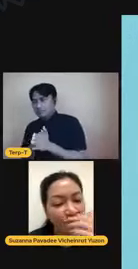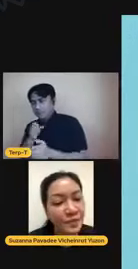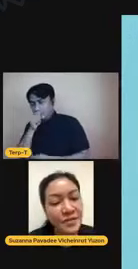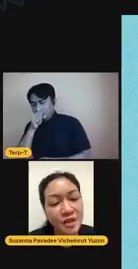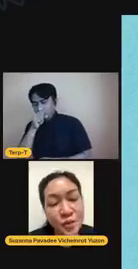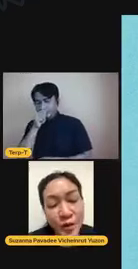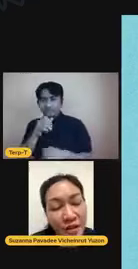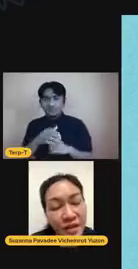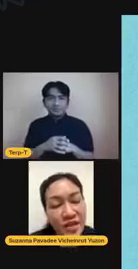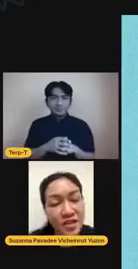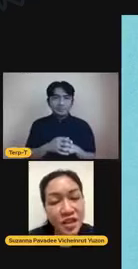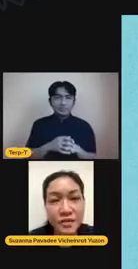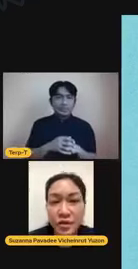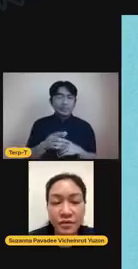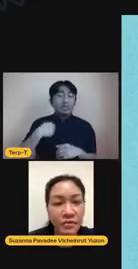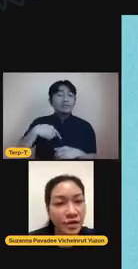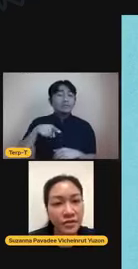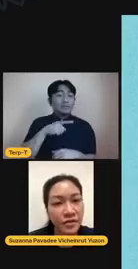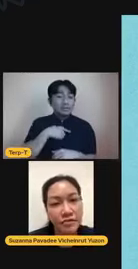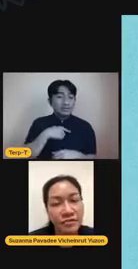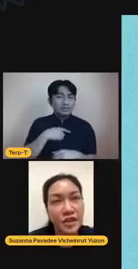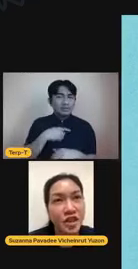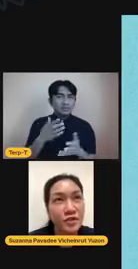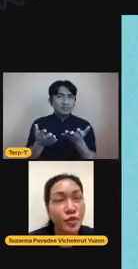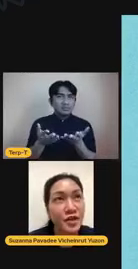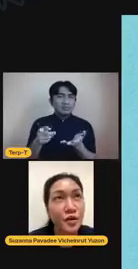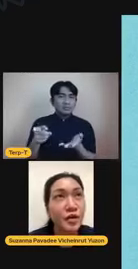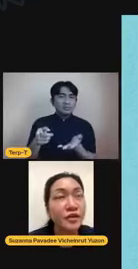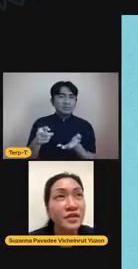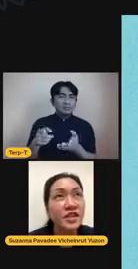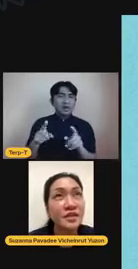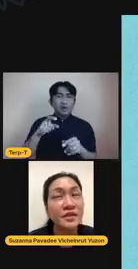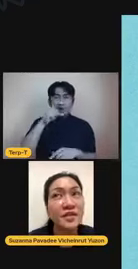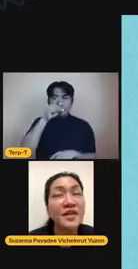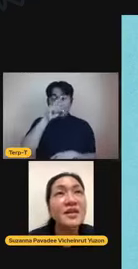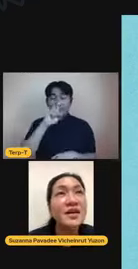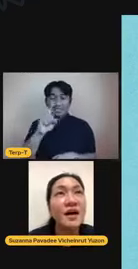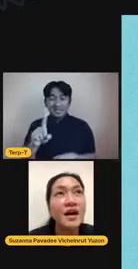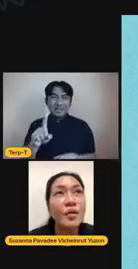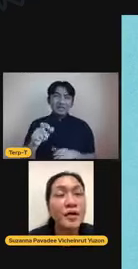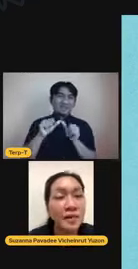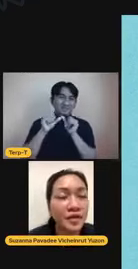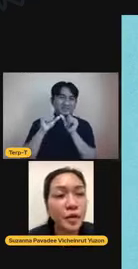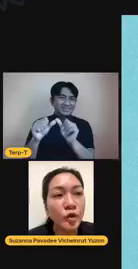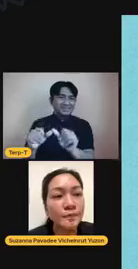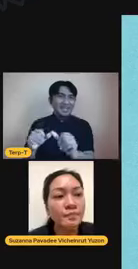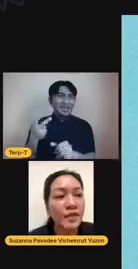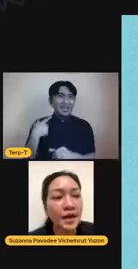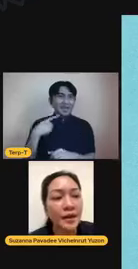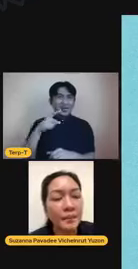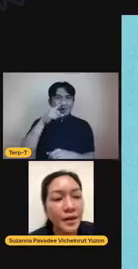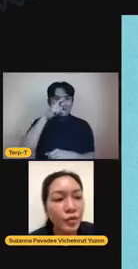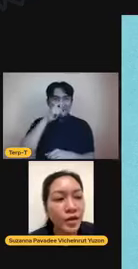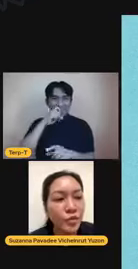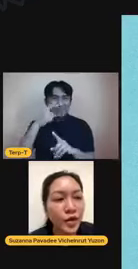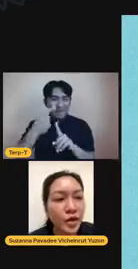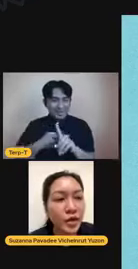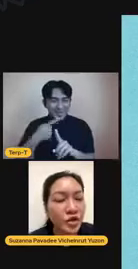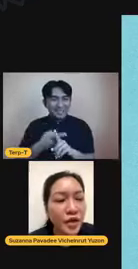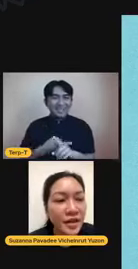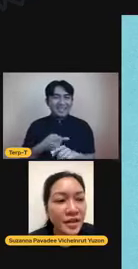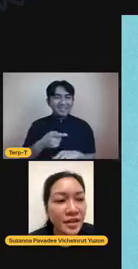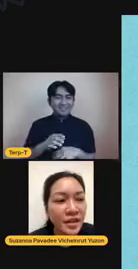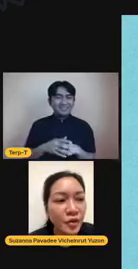she's had therapists that's been with us since she was, you know, since she was 1 year old, since she was 1 month old. But when